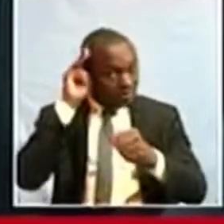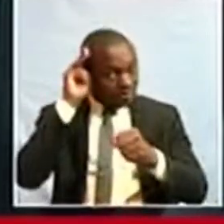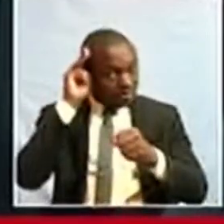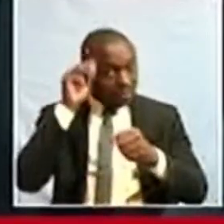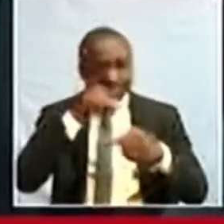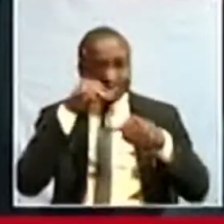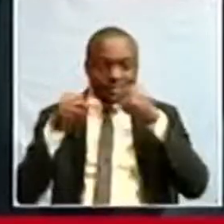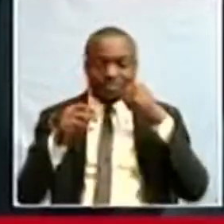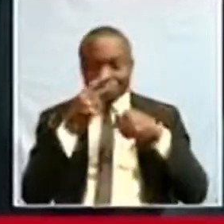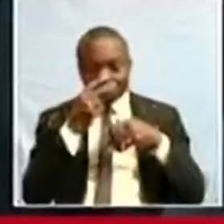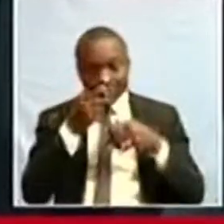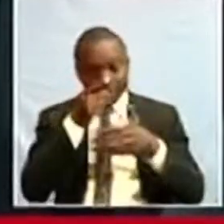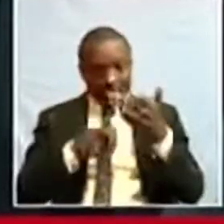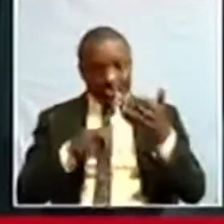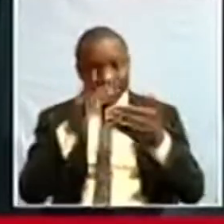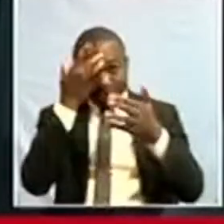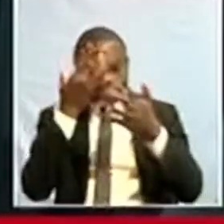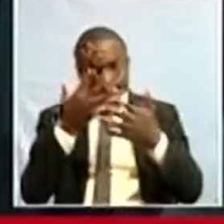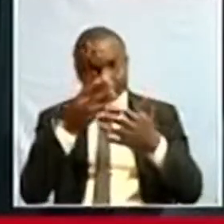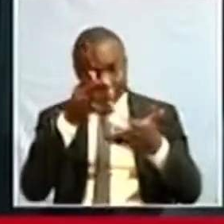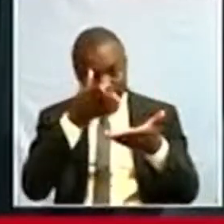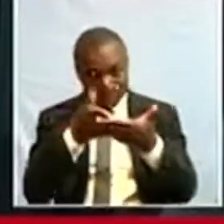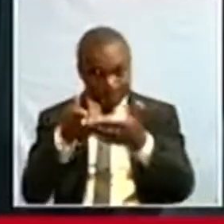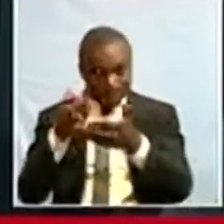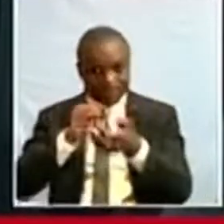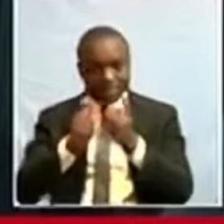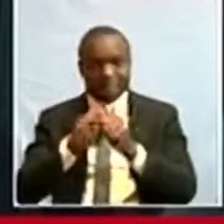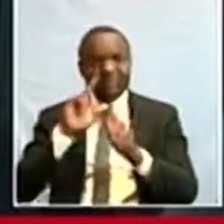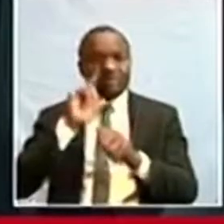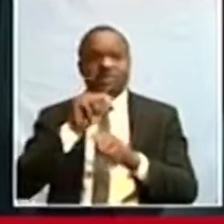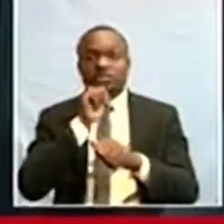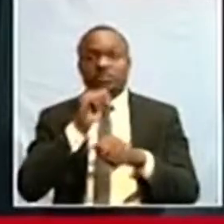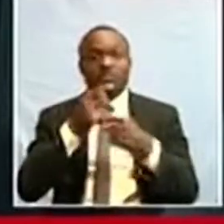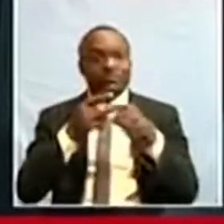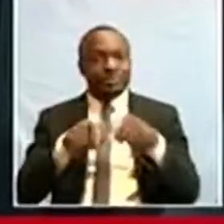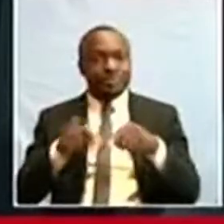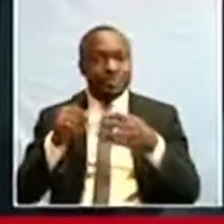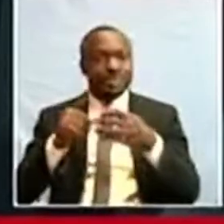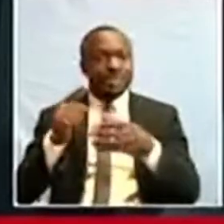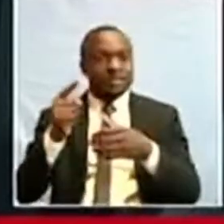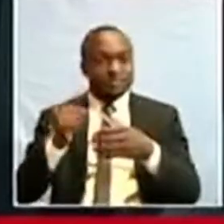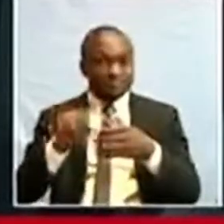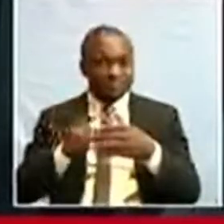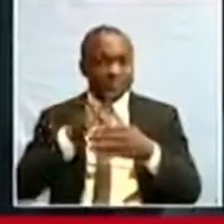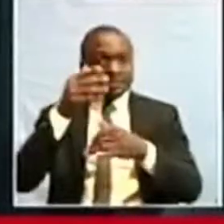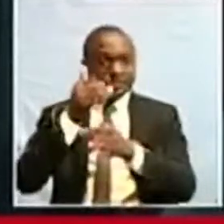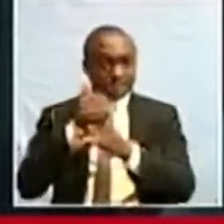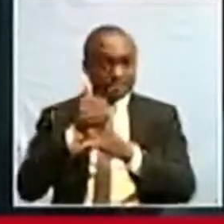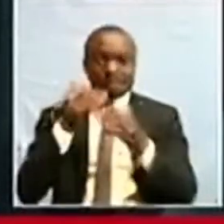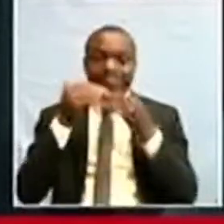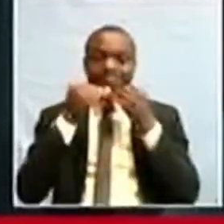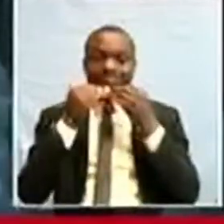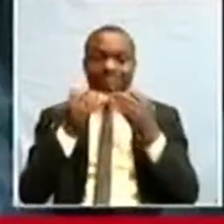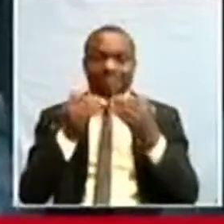that we see what we should expect and such queries should not happen again come next year. I submit, Chair.